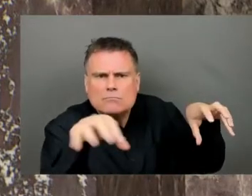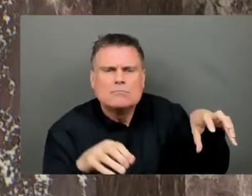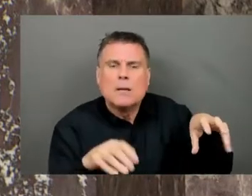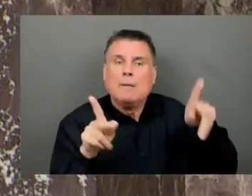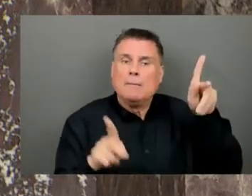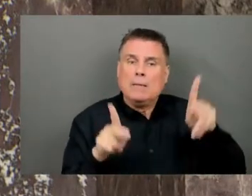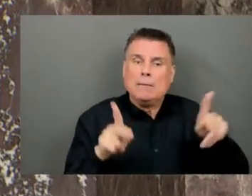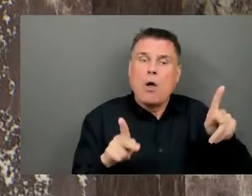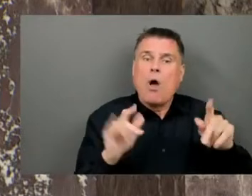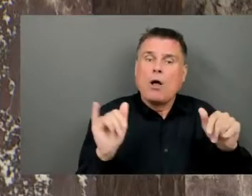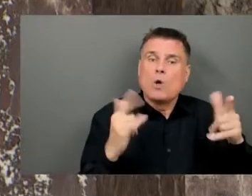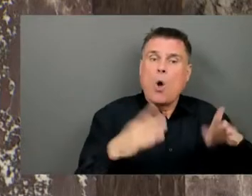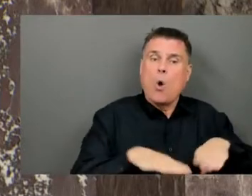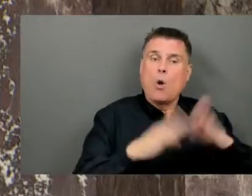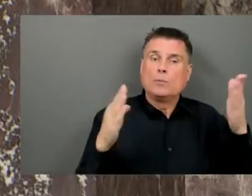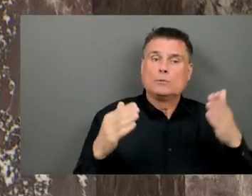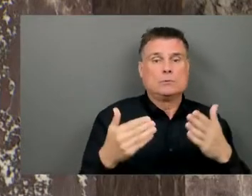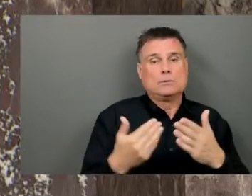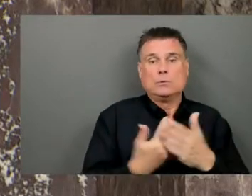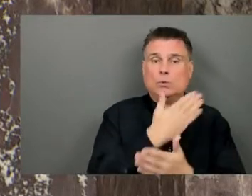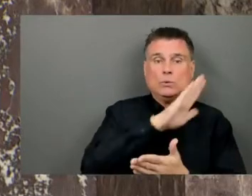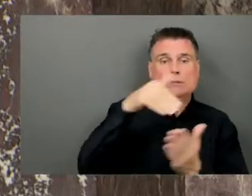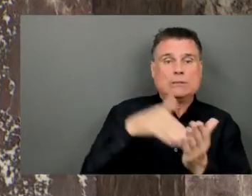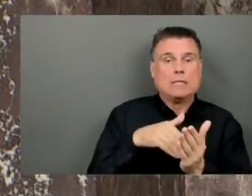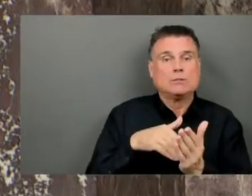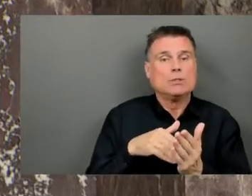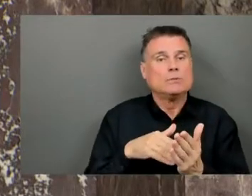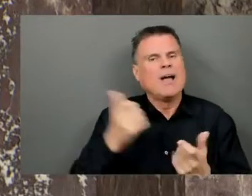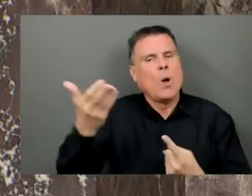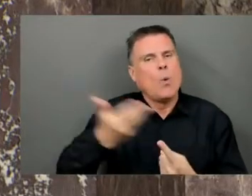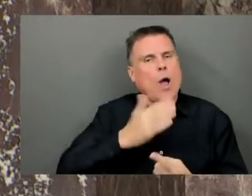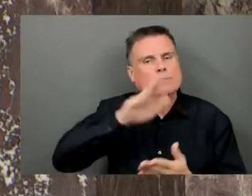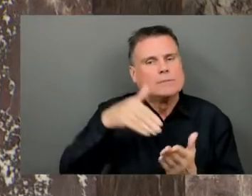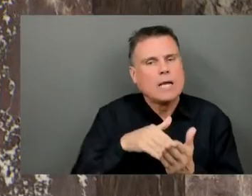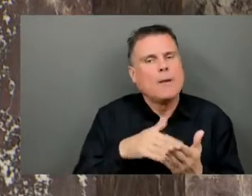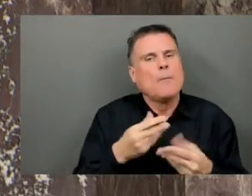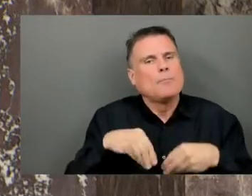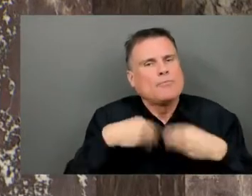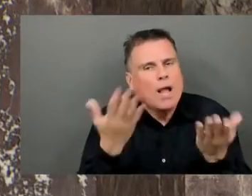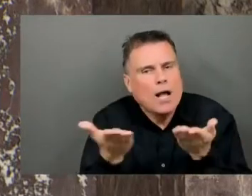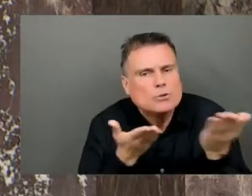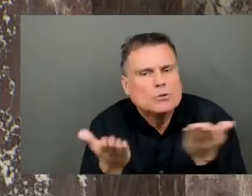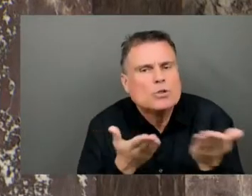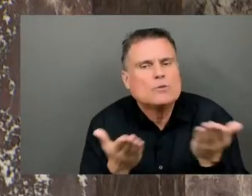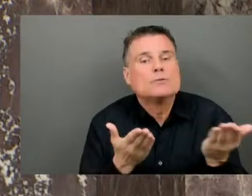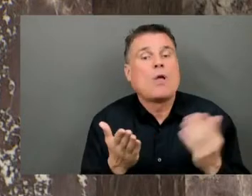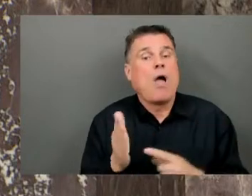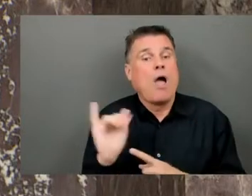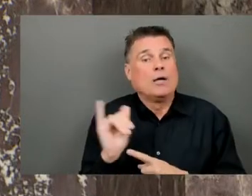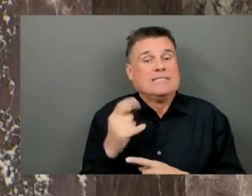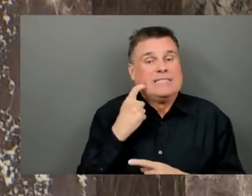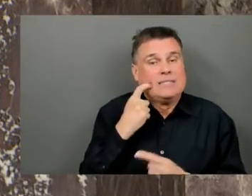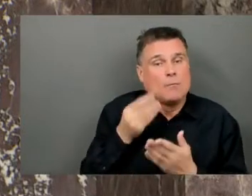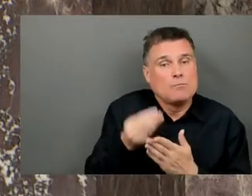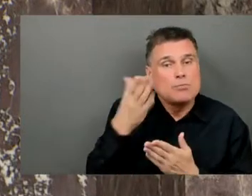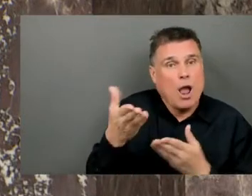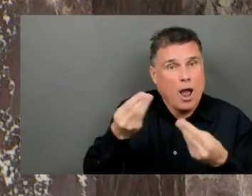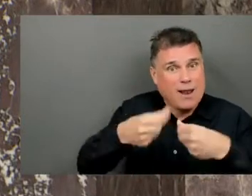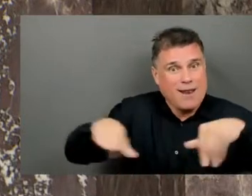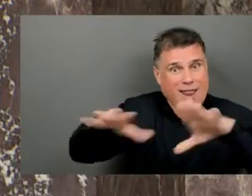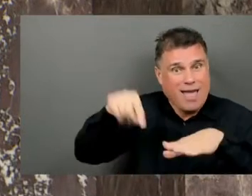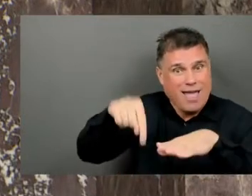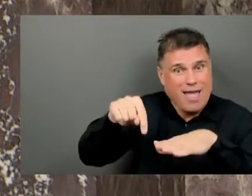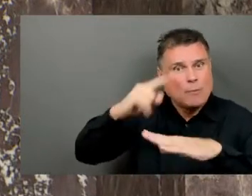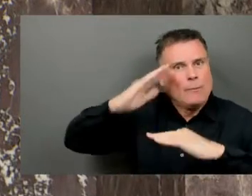for the community. That's why last week we announced we're purchasing a brand new parcel of land, we're building a purpose-built rentals, purpose-built